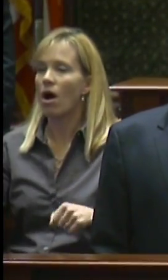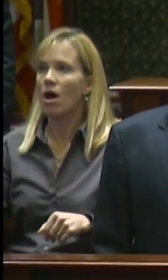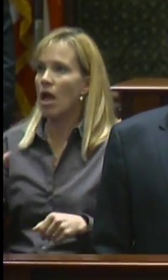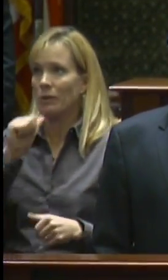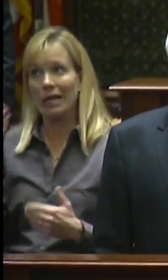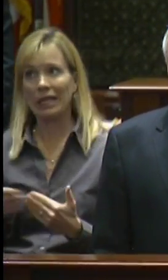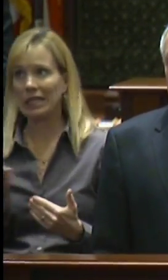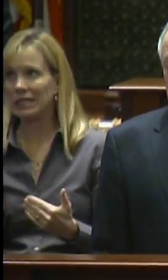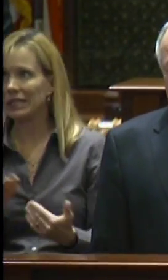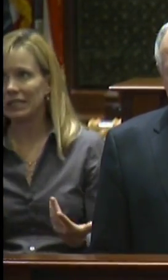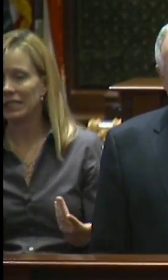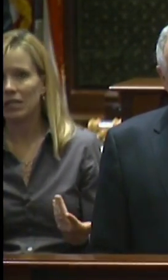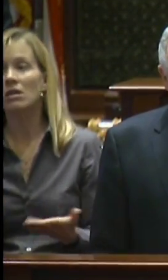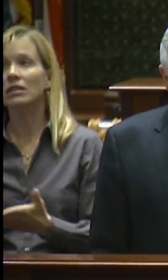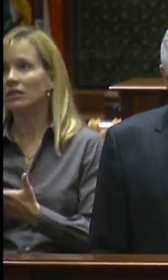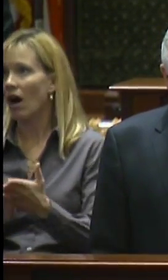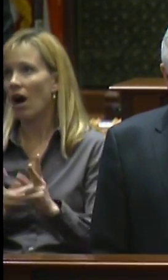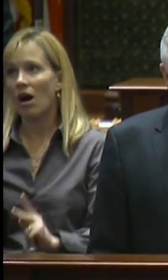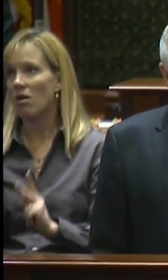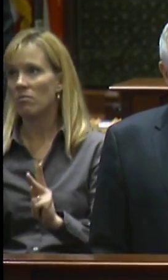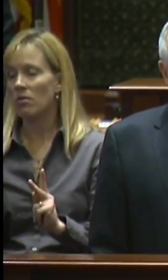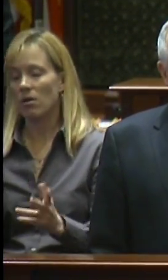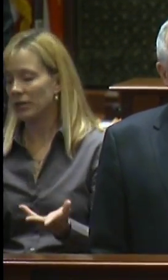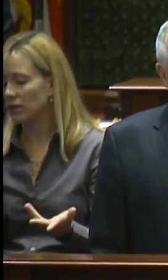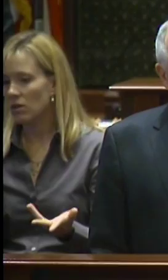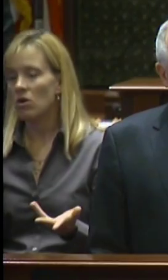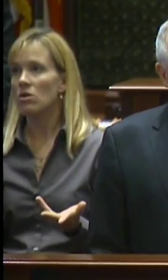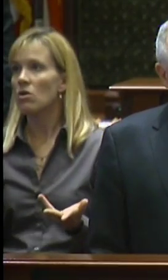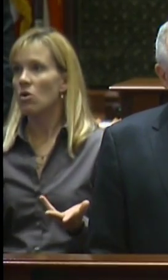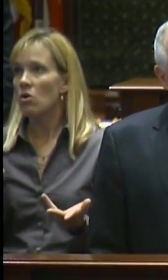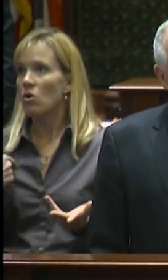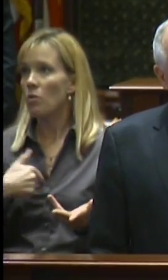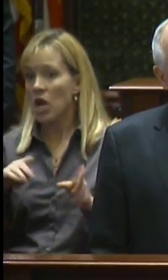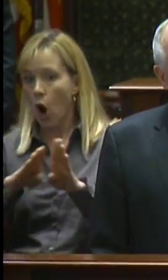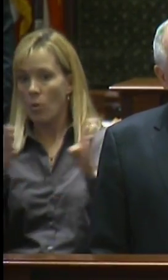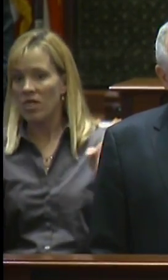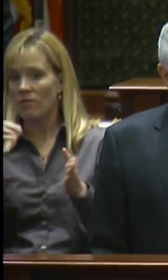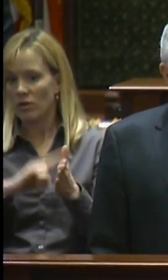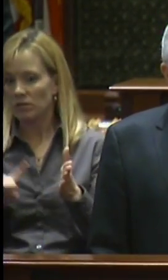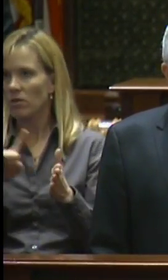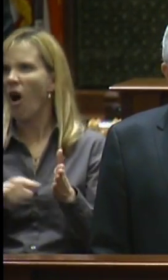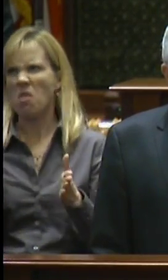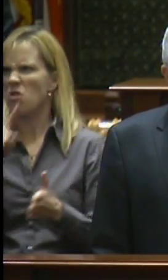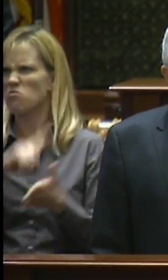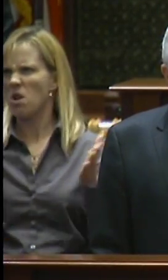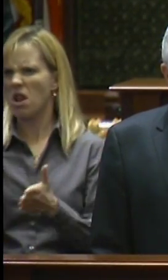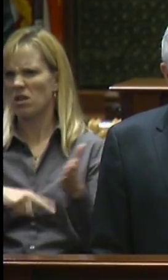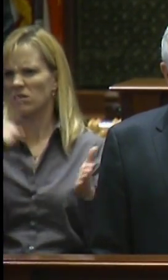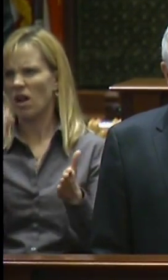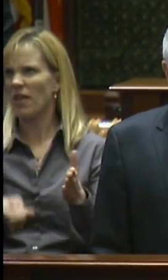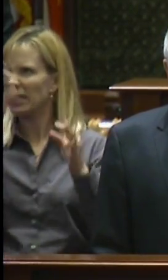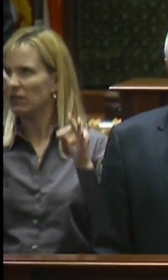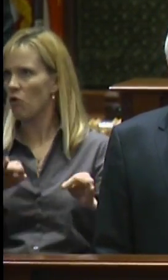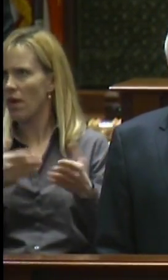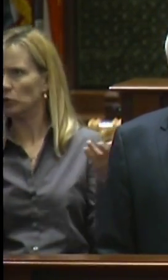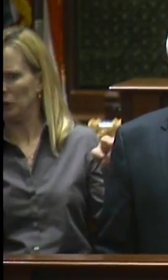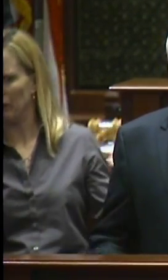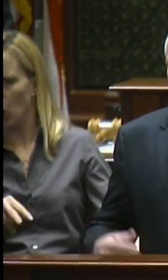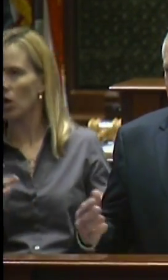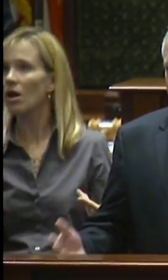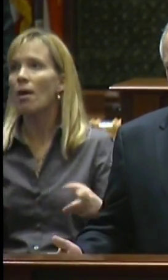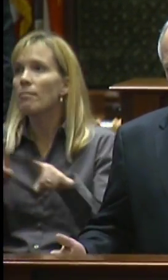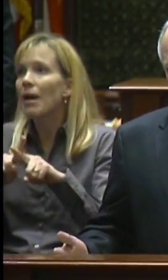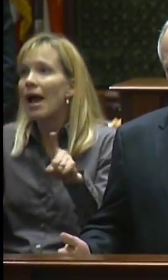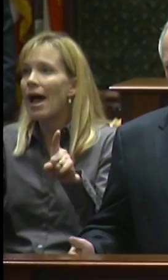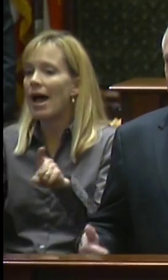wasn't easy. There were some that, when we even opened the door for inspection, criticized that decision. But as governor, you